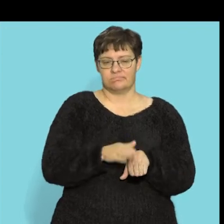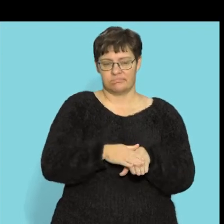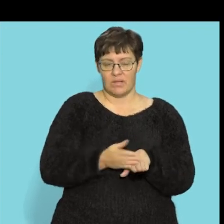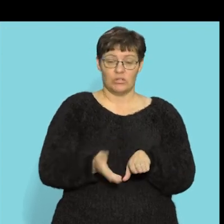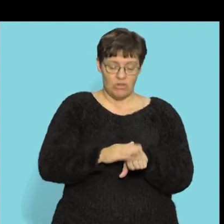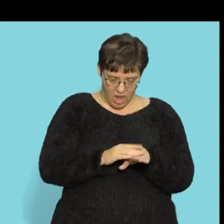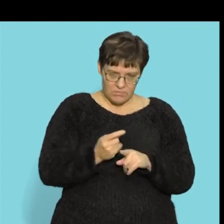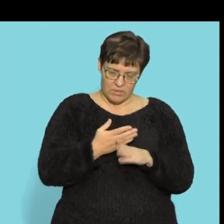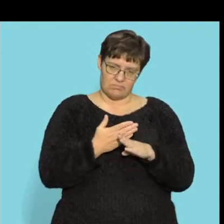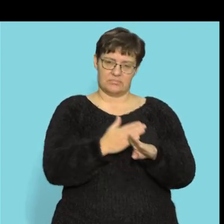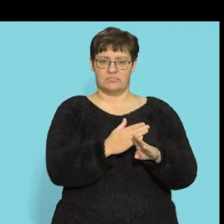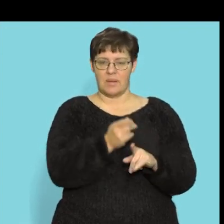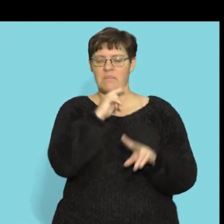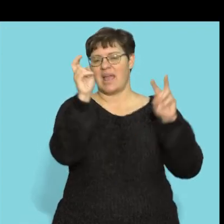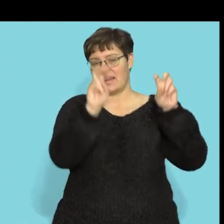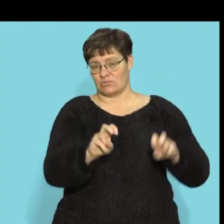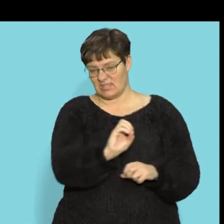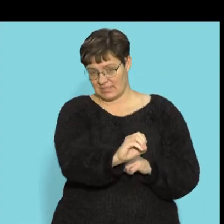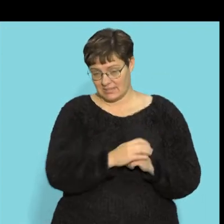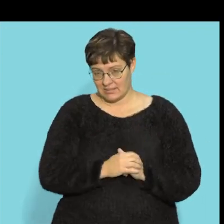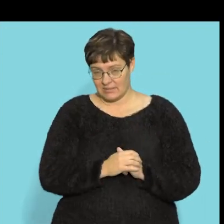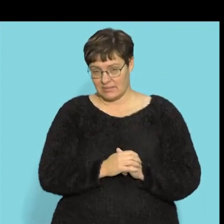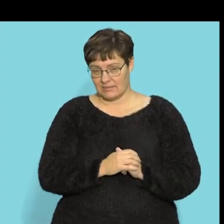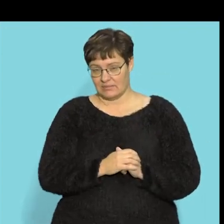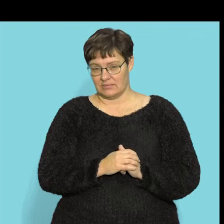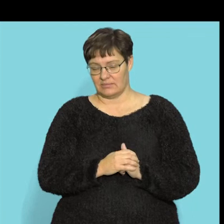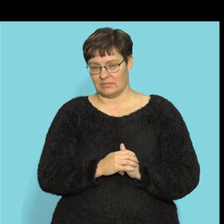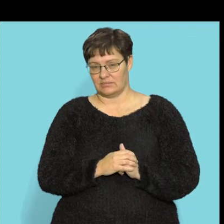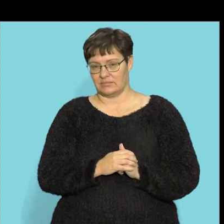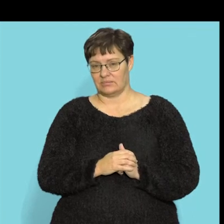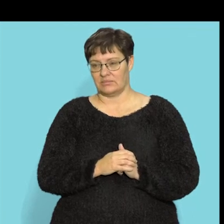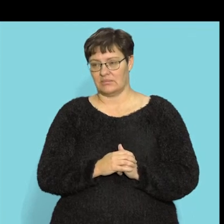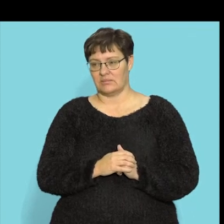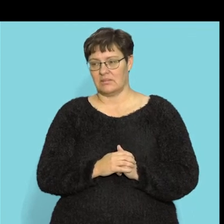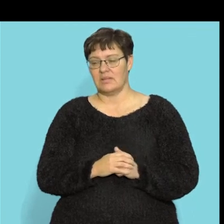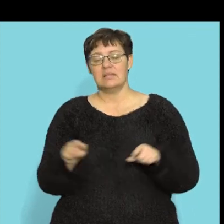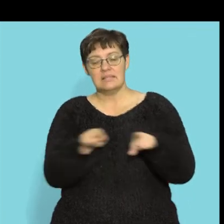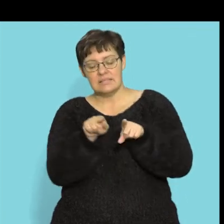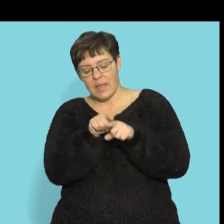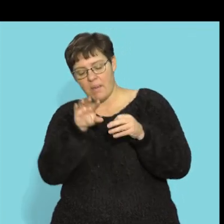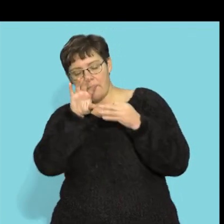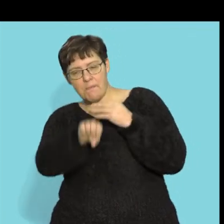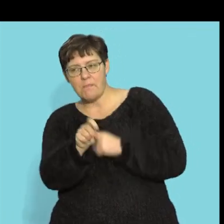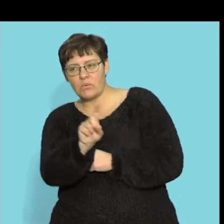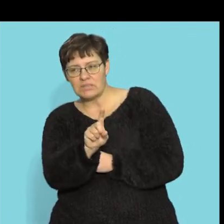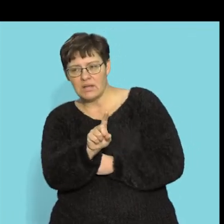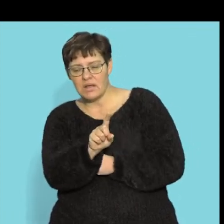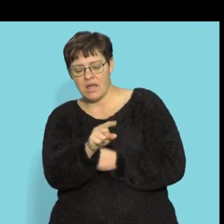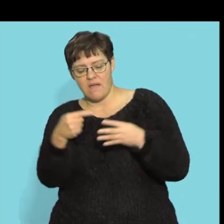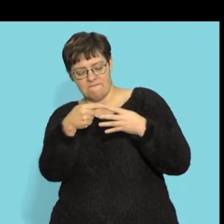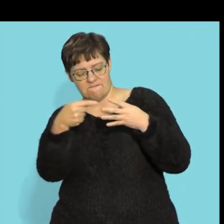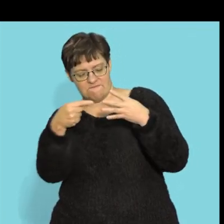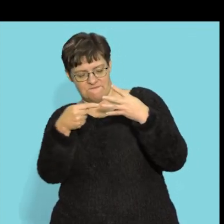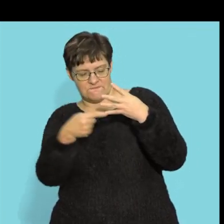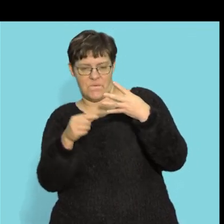the movement of charge, which is electricity, right? Now, we also want to, at the end of the day, recognize that there are these